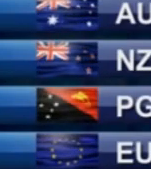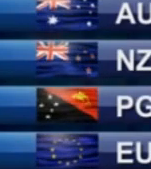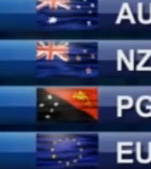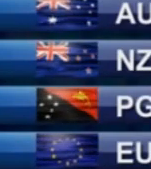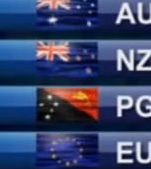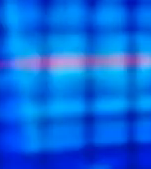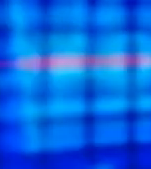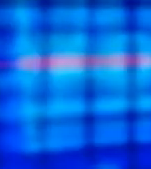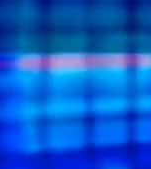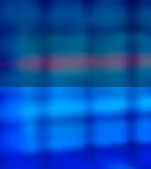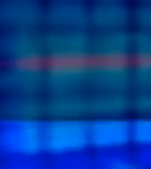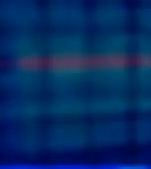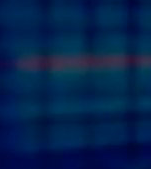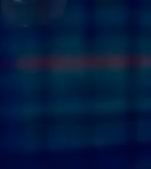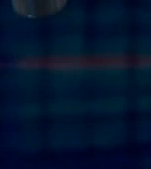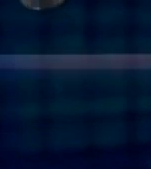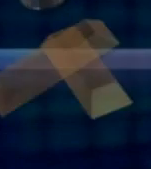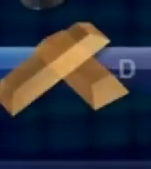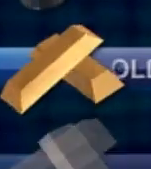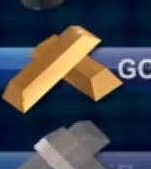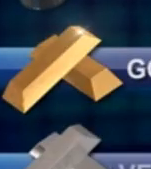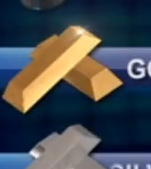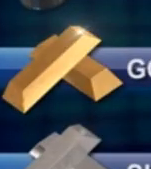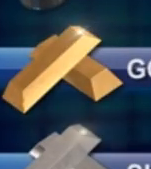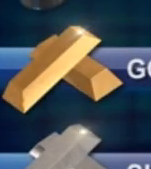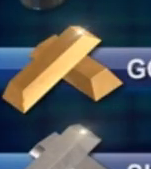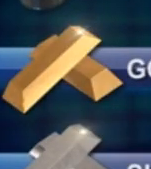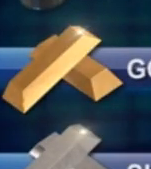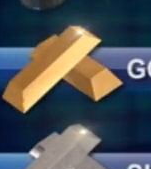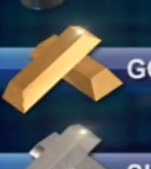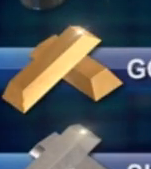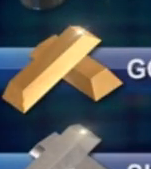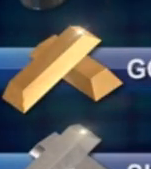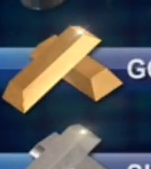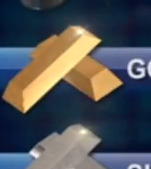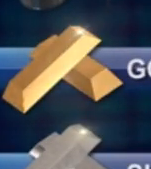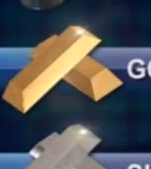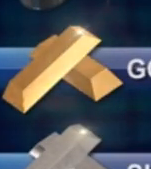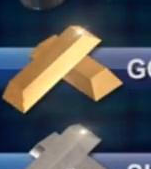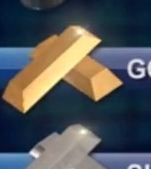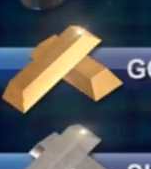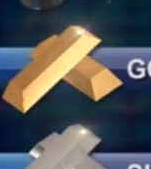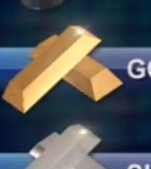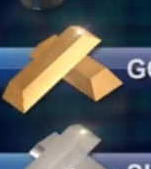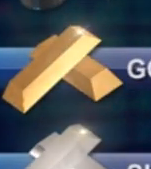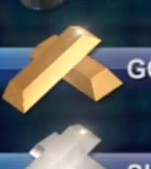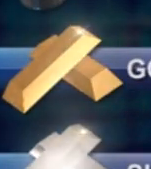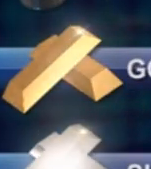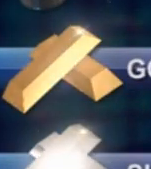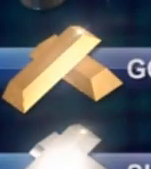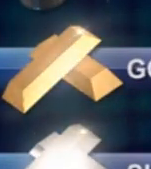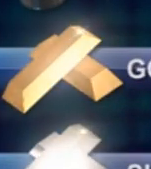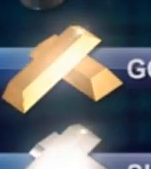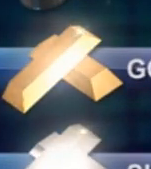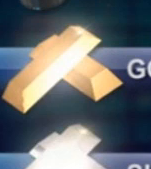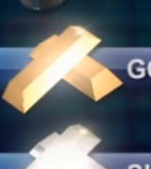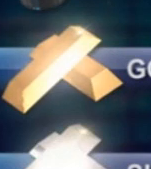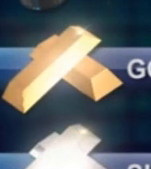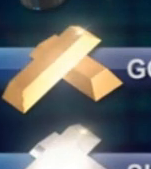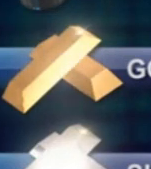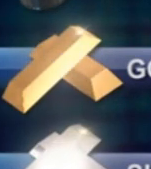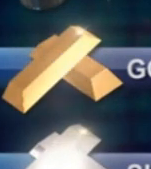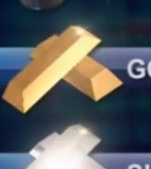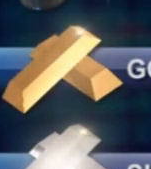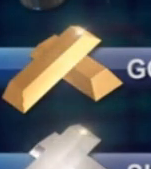cover. Prices were mixed on the commodities market. Oil prices rose $1, closing at $51 a barrel. Gold was down to